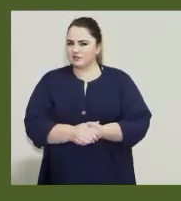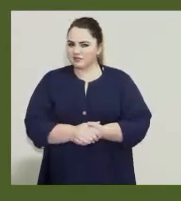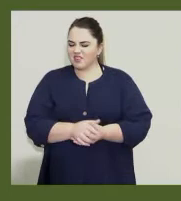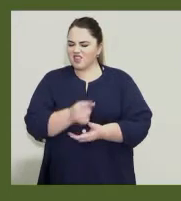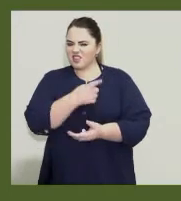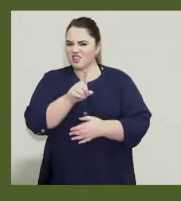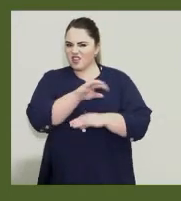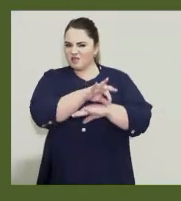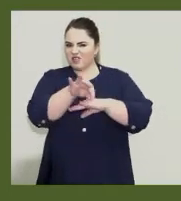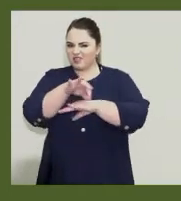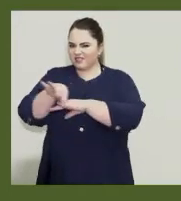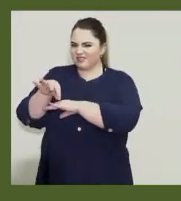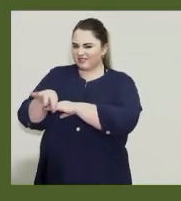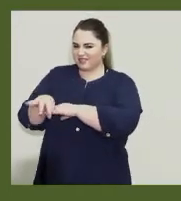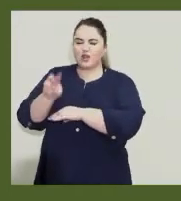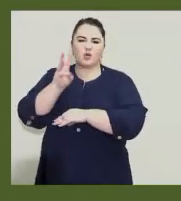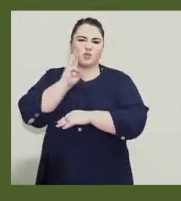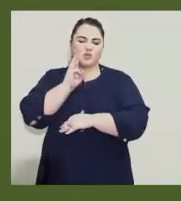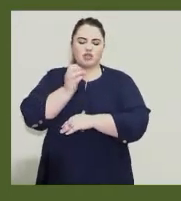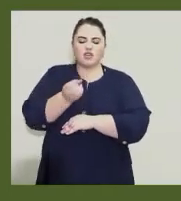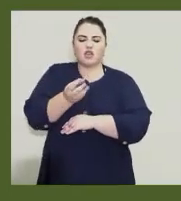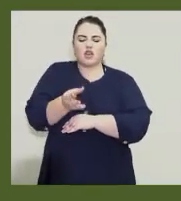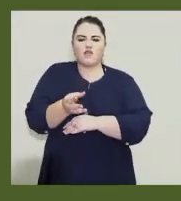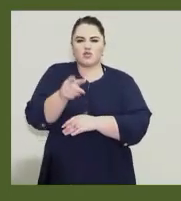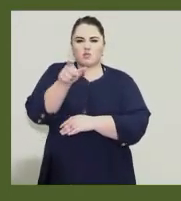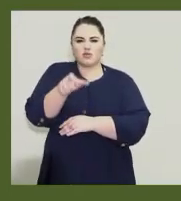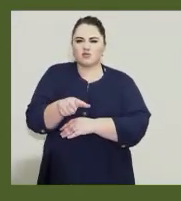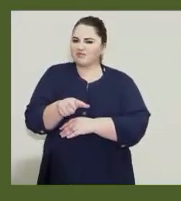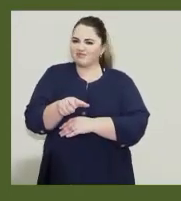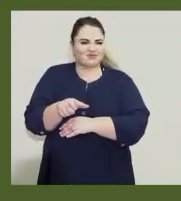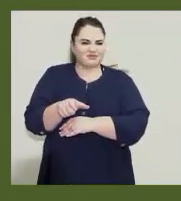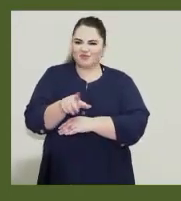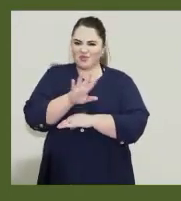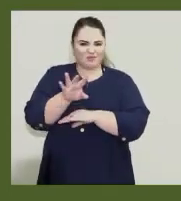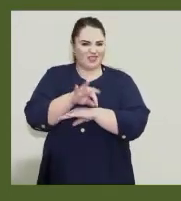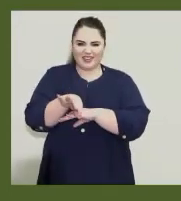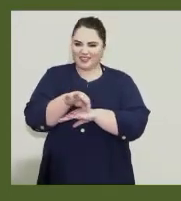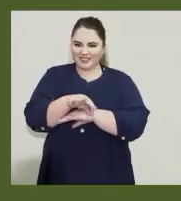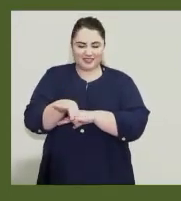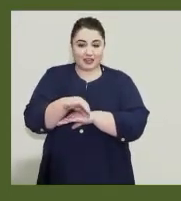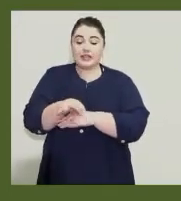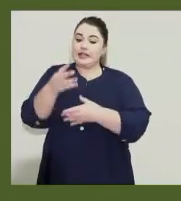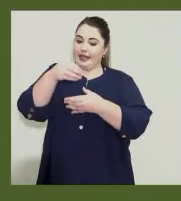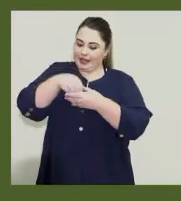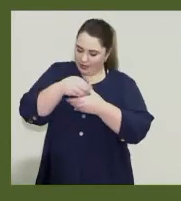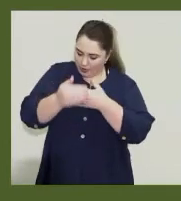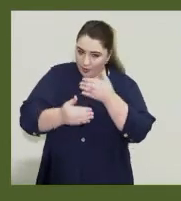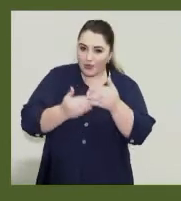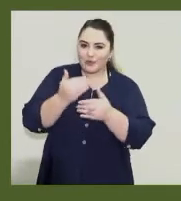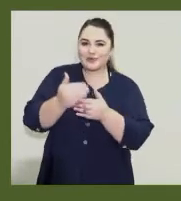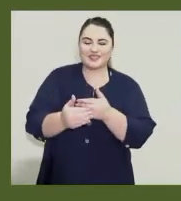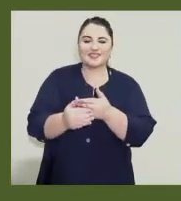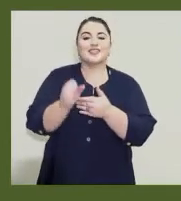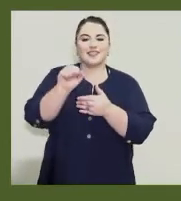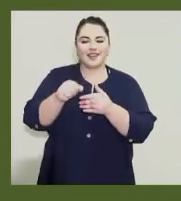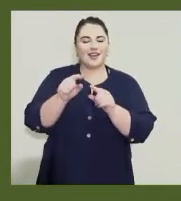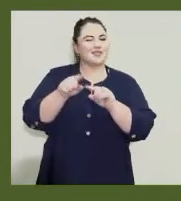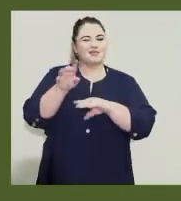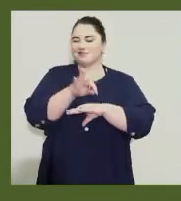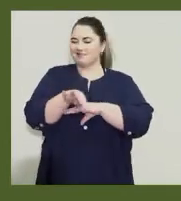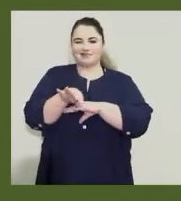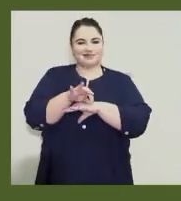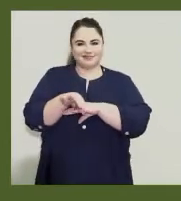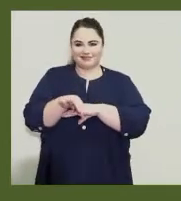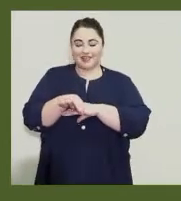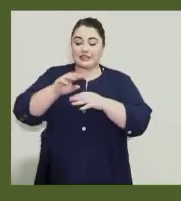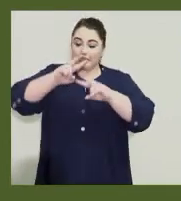Are they planning? Water was given to the participant. Is that planning? No, it is in the process. It's not planning. It is